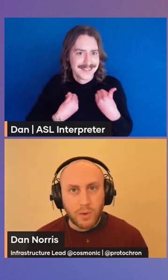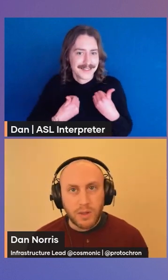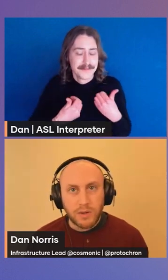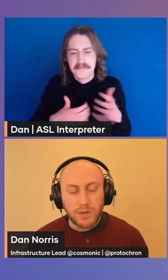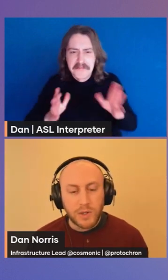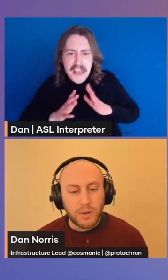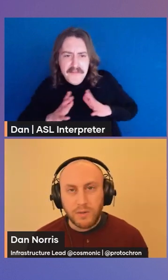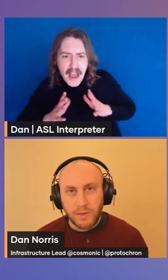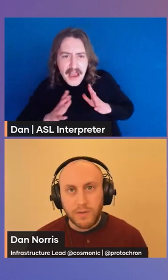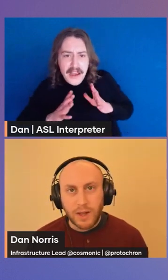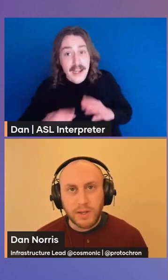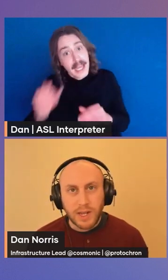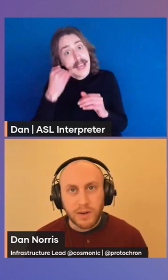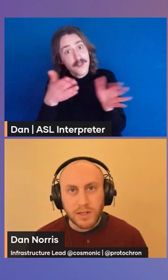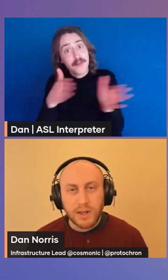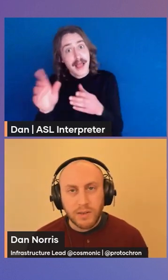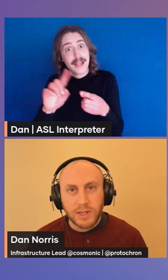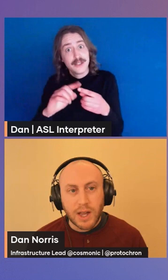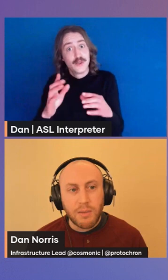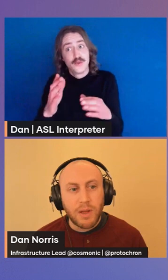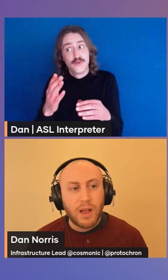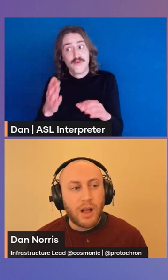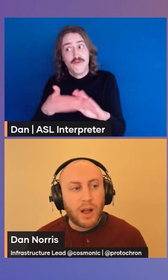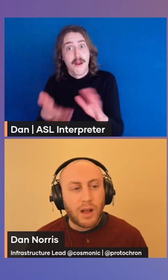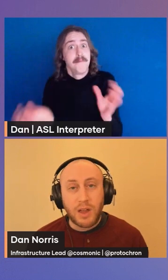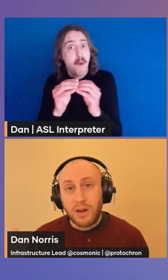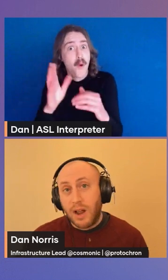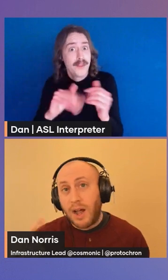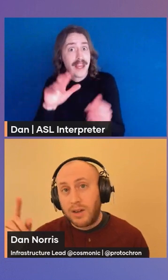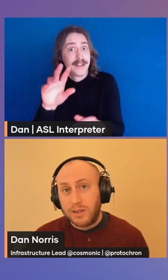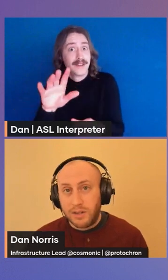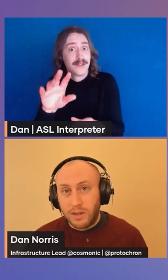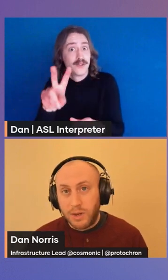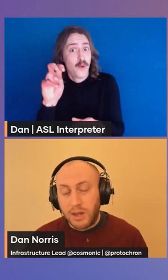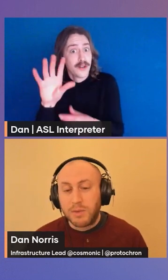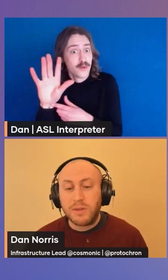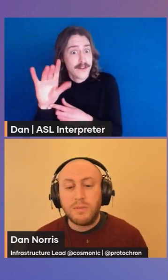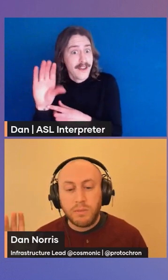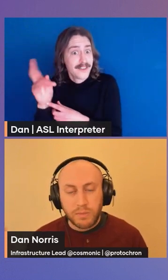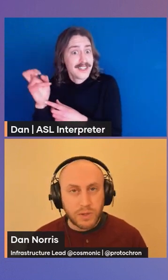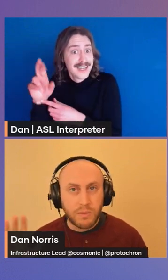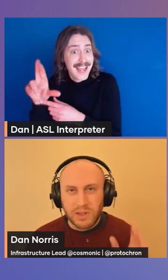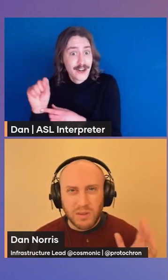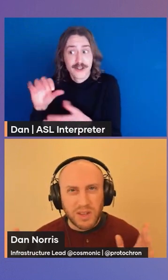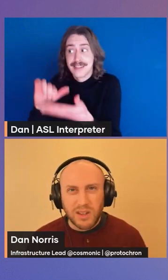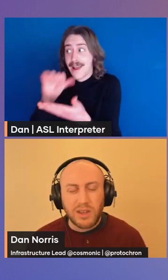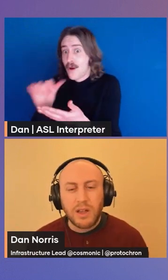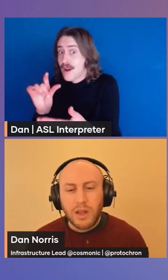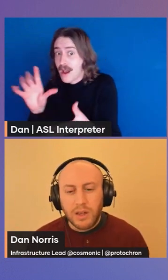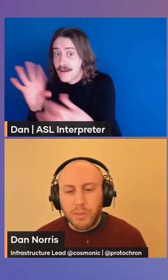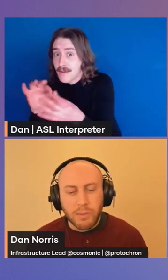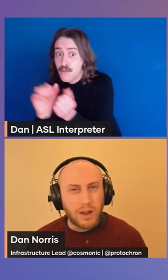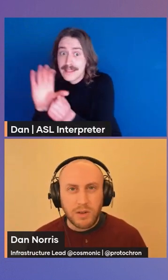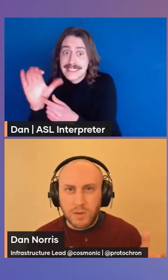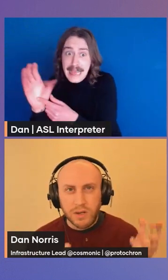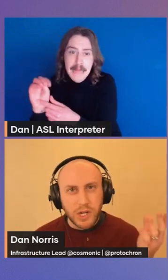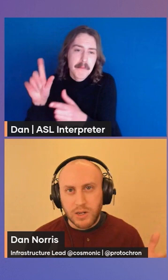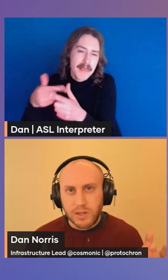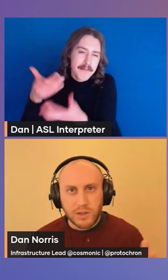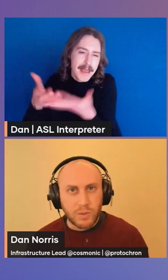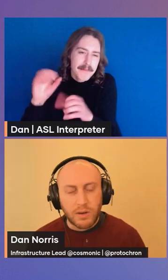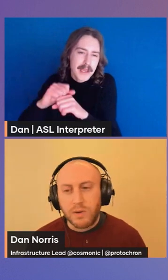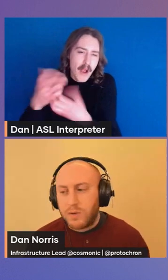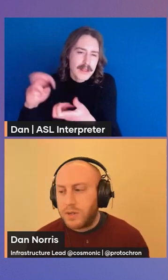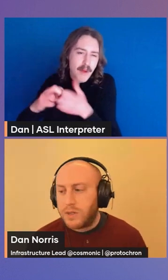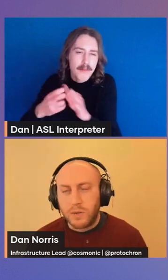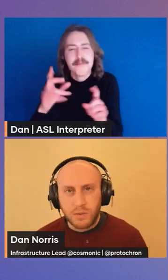running more than 255 containers at a given time that are not Cilium enabled. So that's something to like keep in mind. You can change this